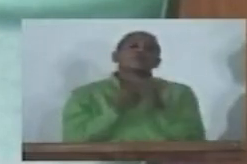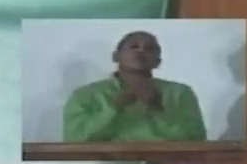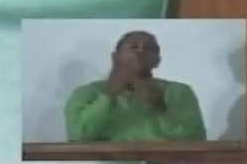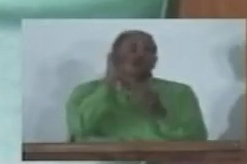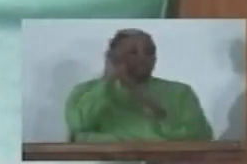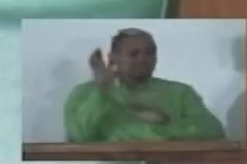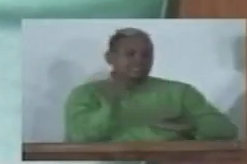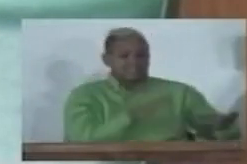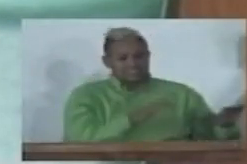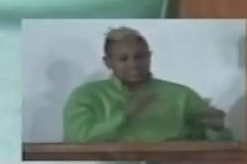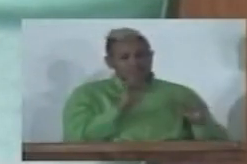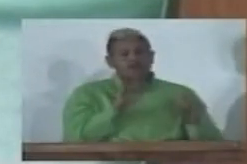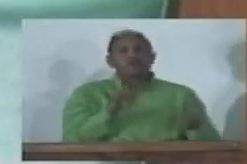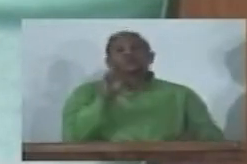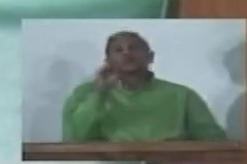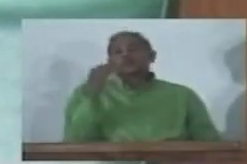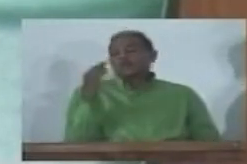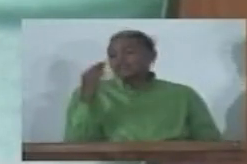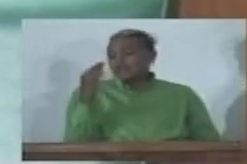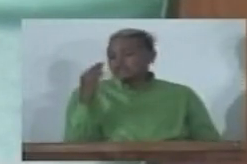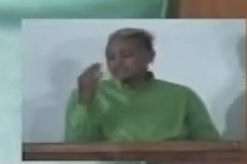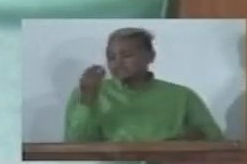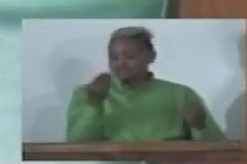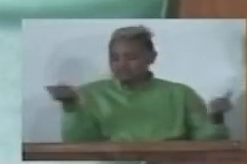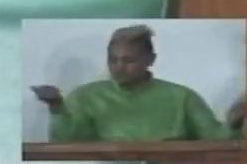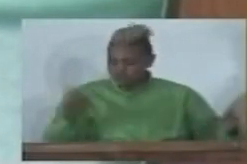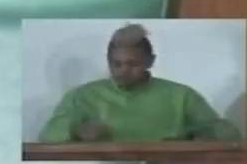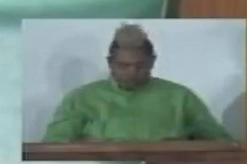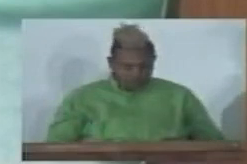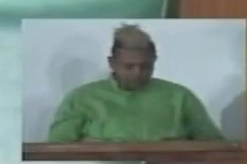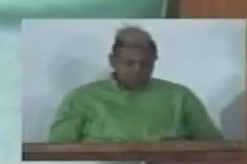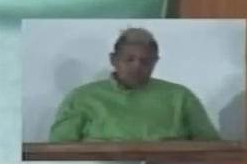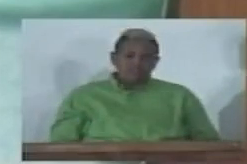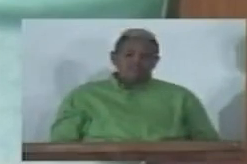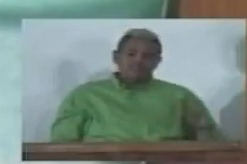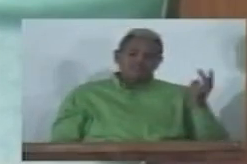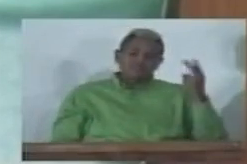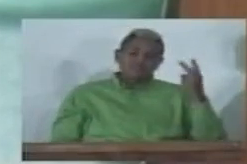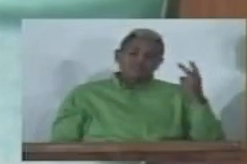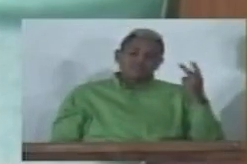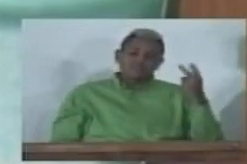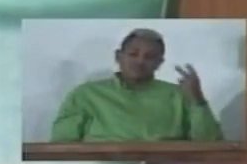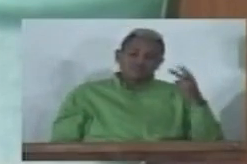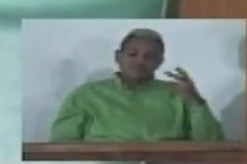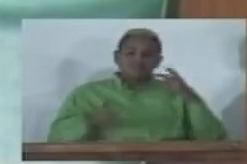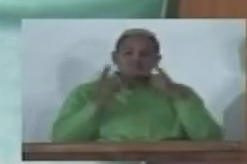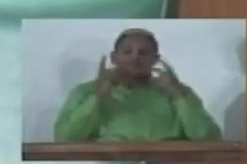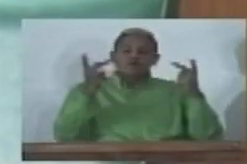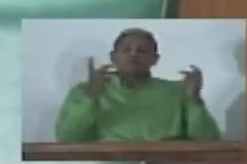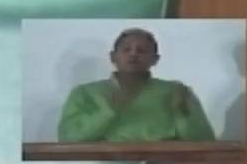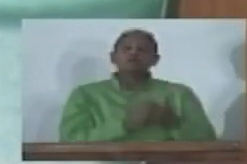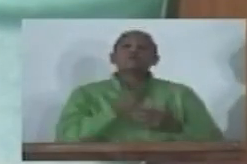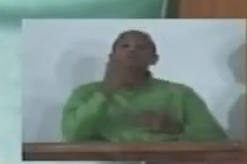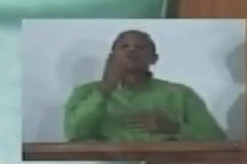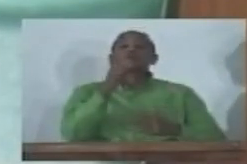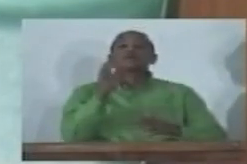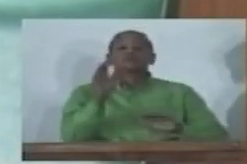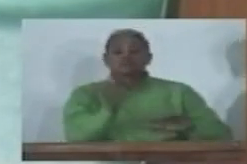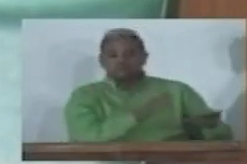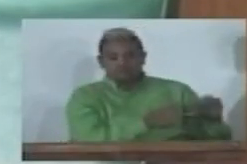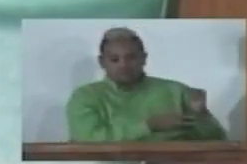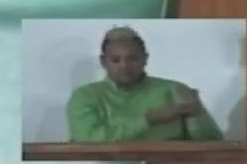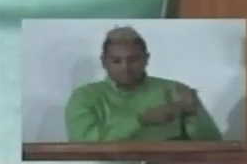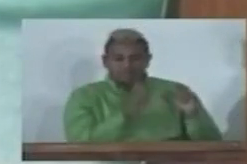Set-Asides Order 2019 Resolution, and 2. The Public Procurement Set-Asides